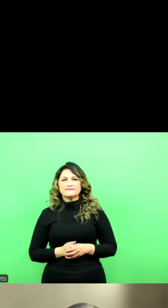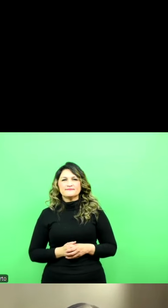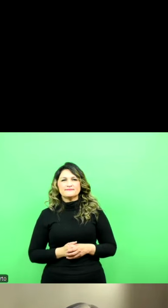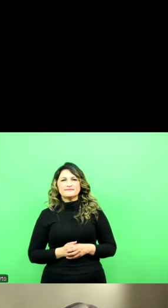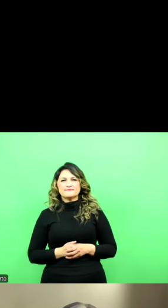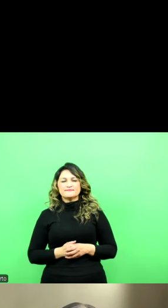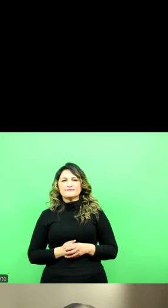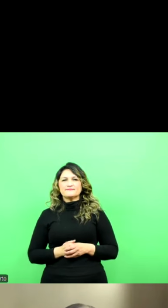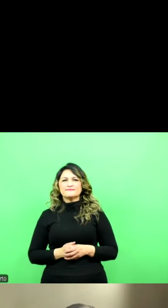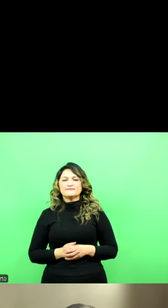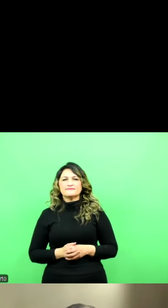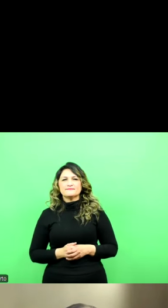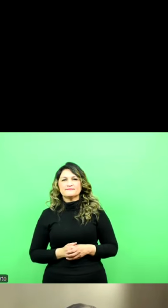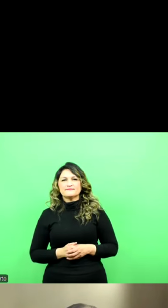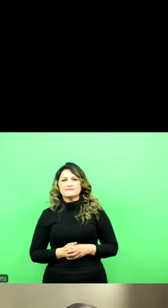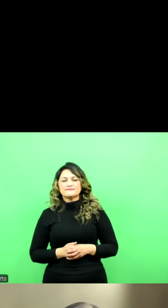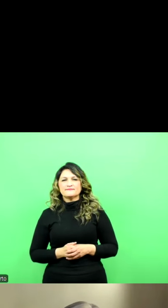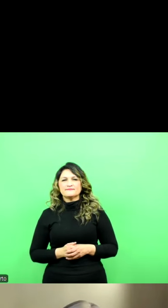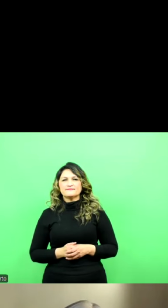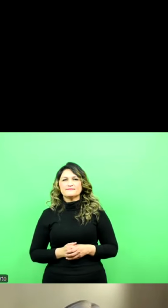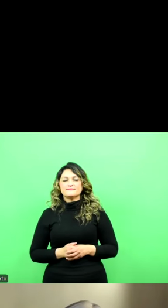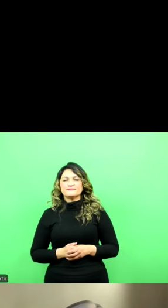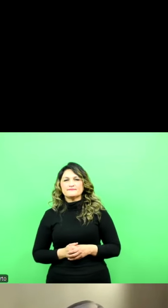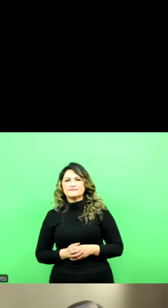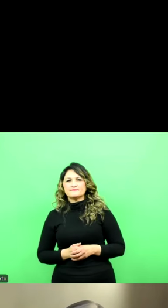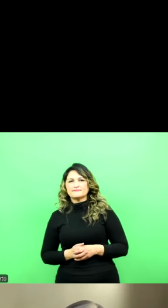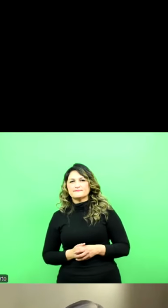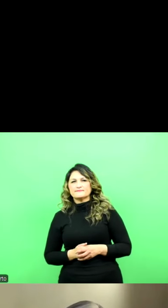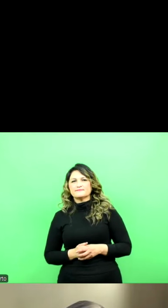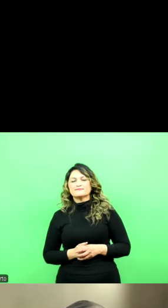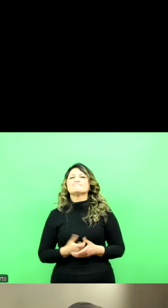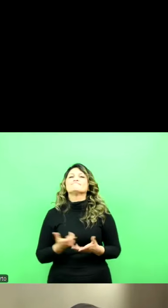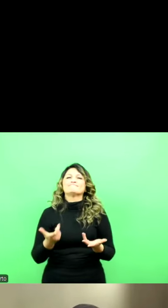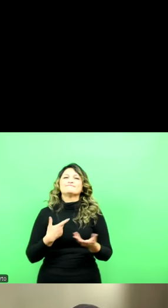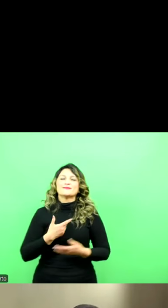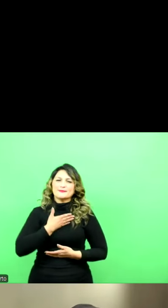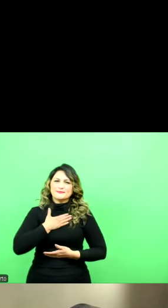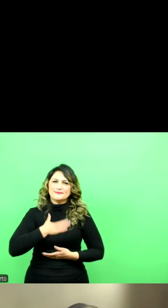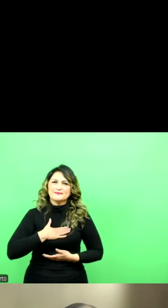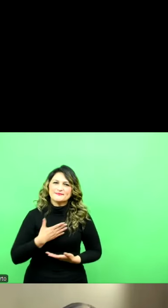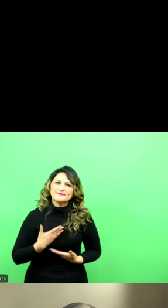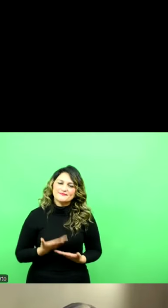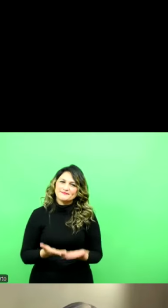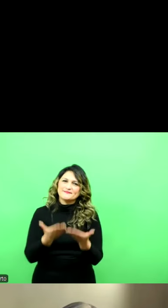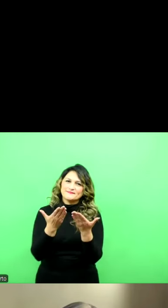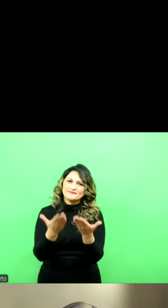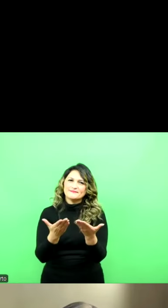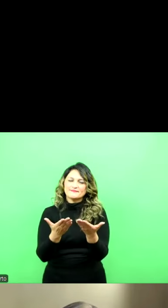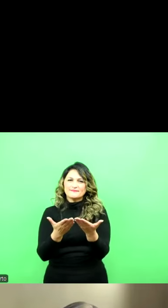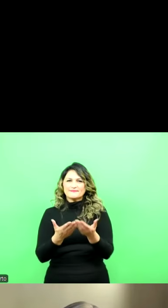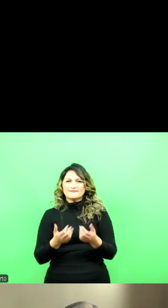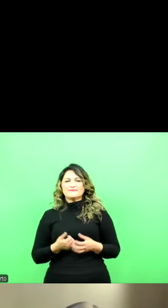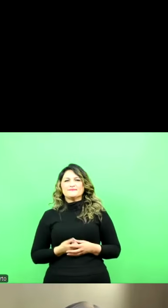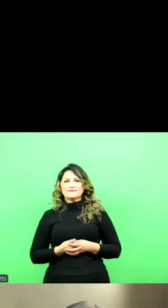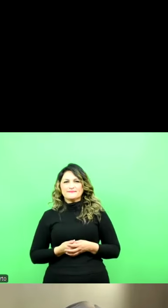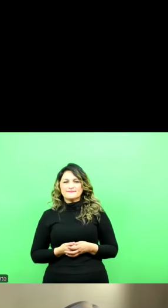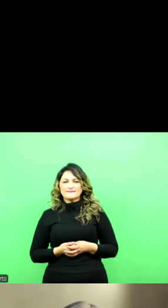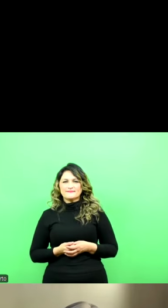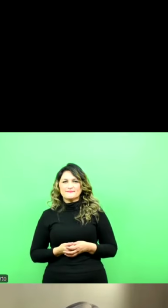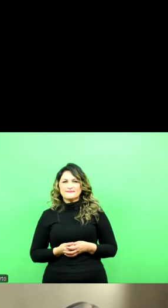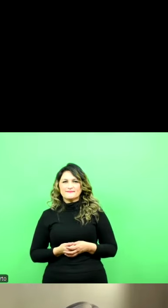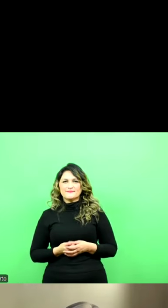It's my pleasure to talk with you today at a very granular level, as Dr. Huda had indicated.